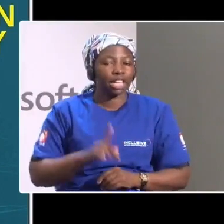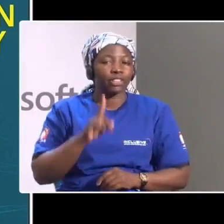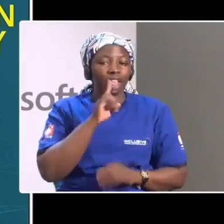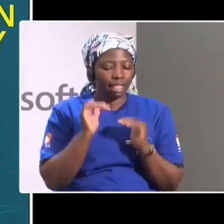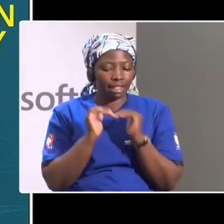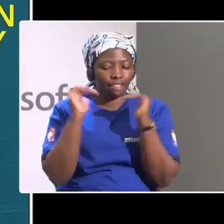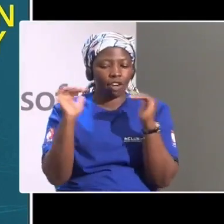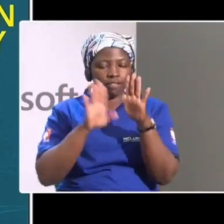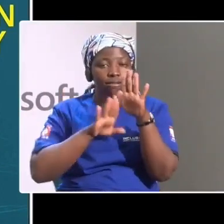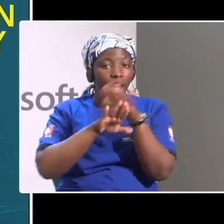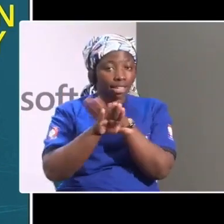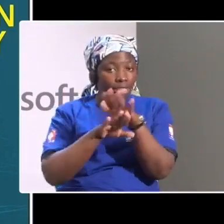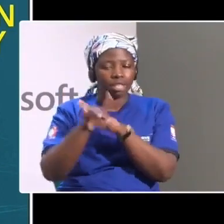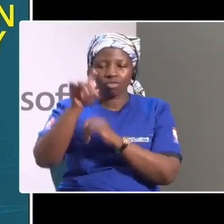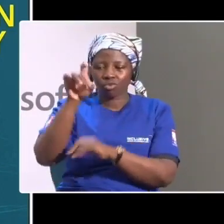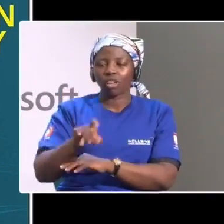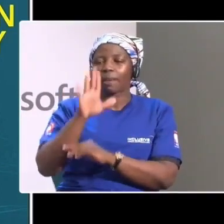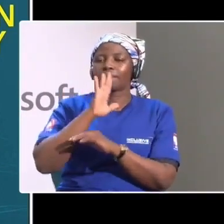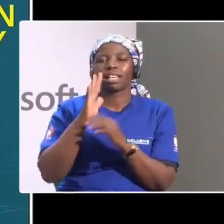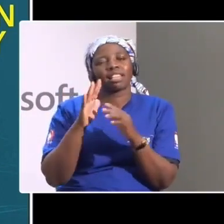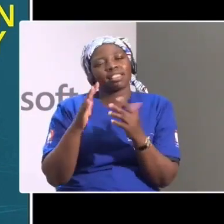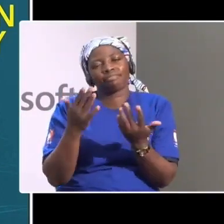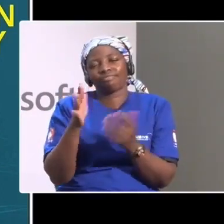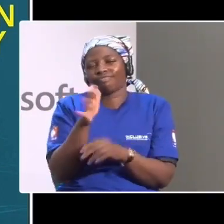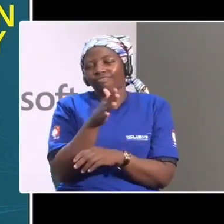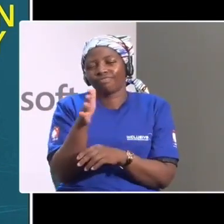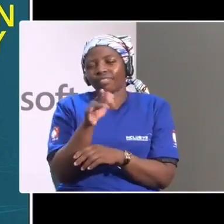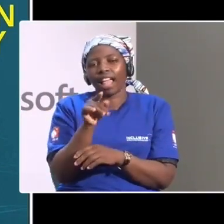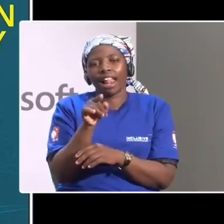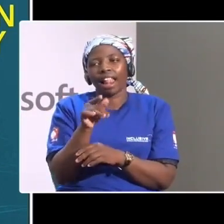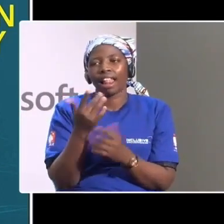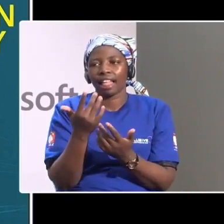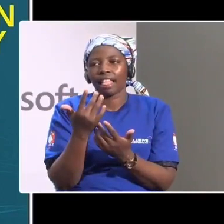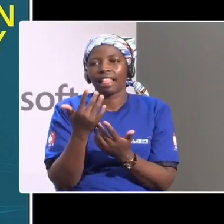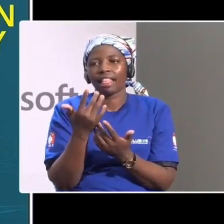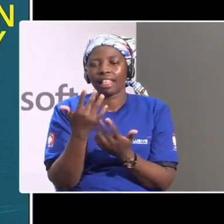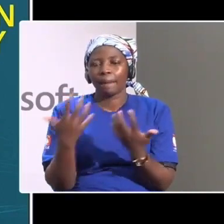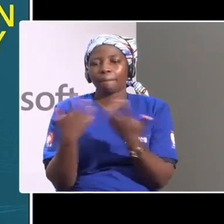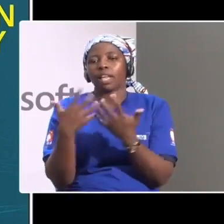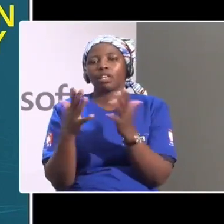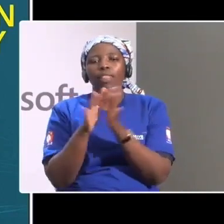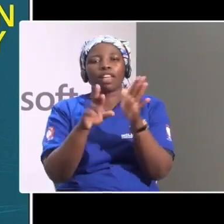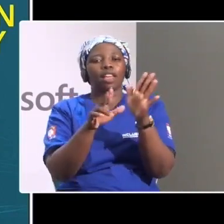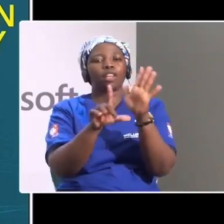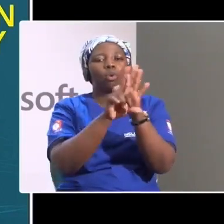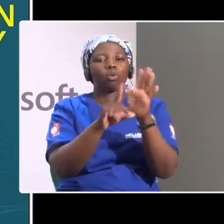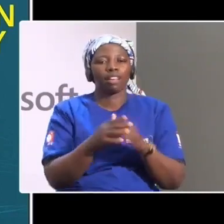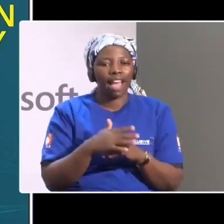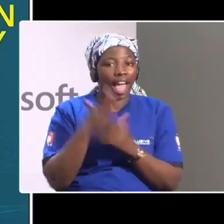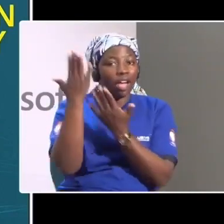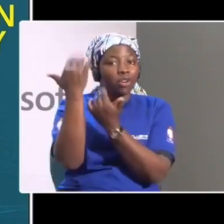of accessibility should be at least that of the legislation. So I hope I